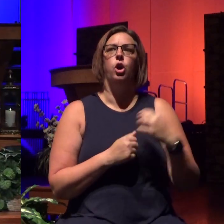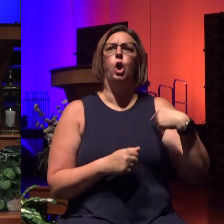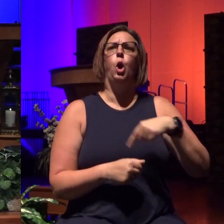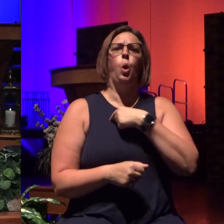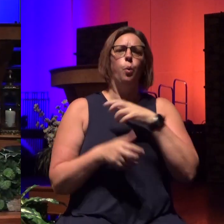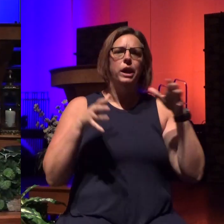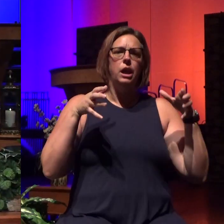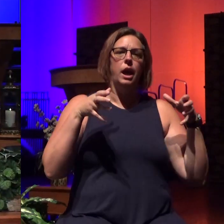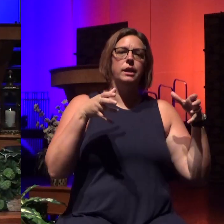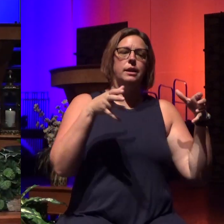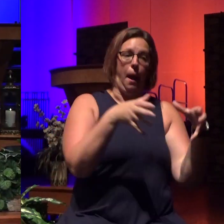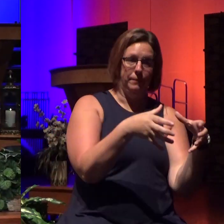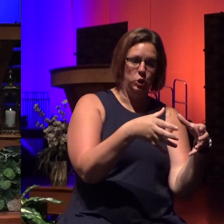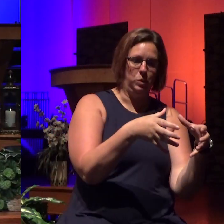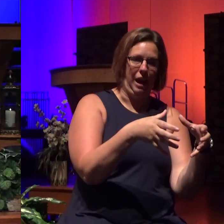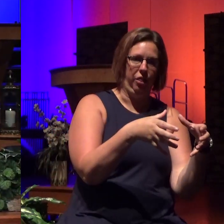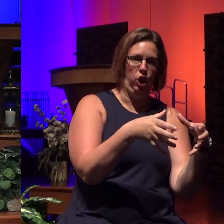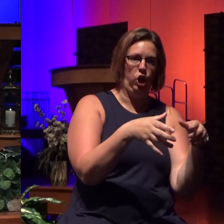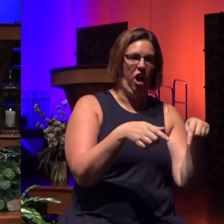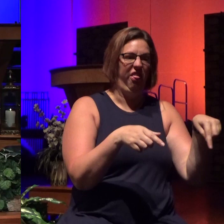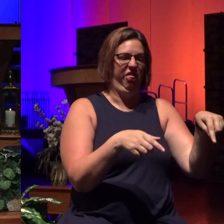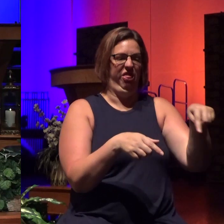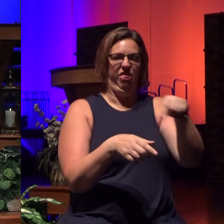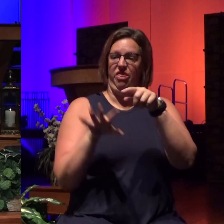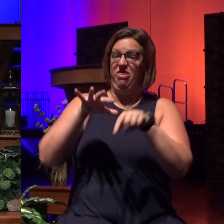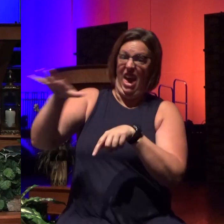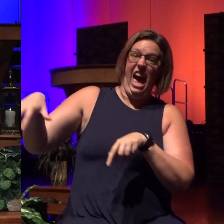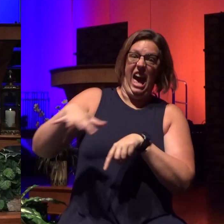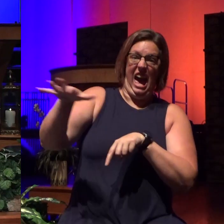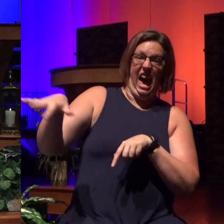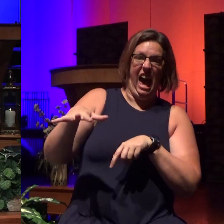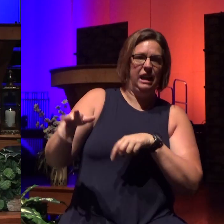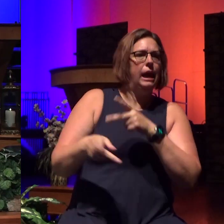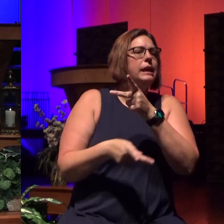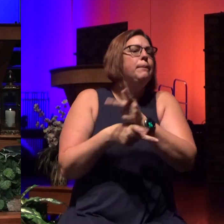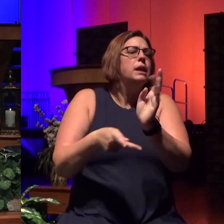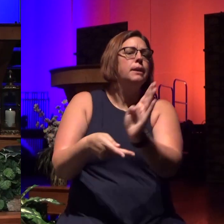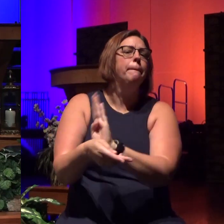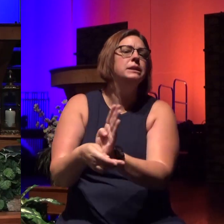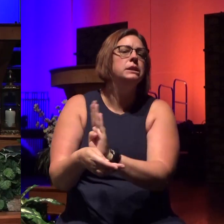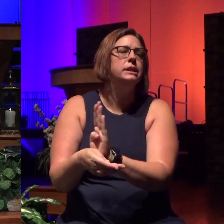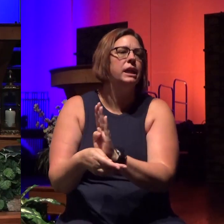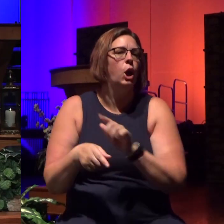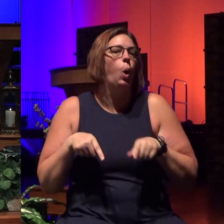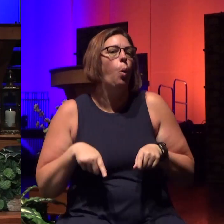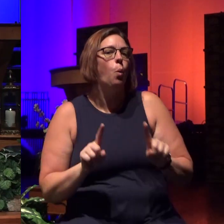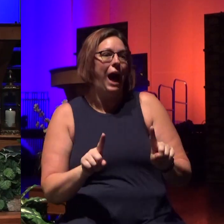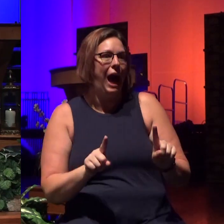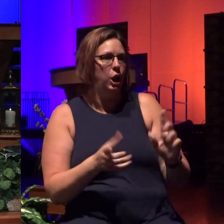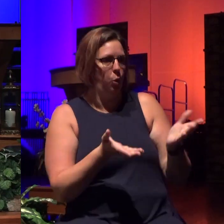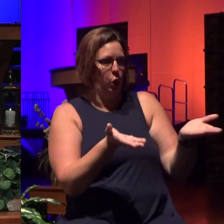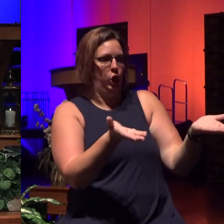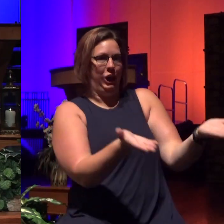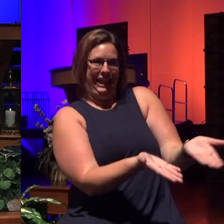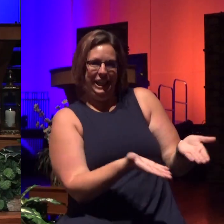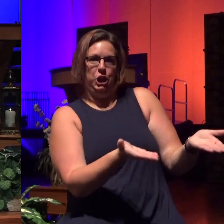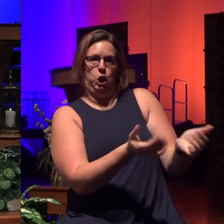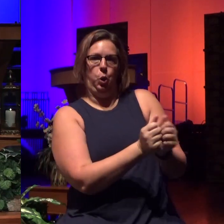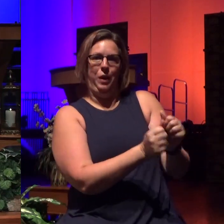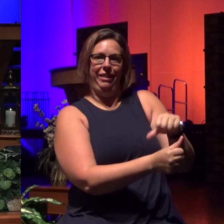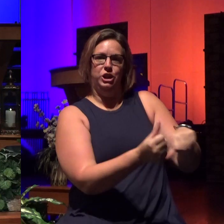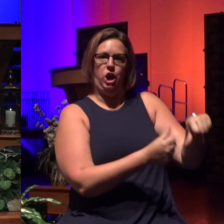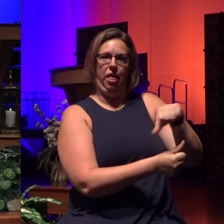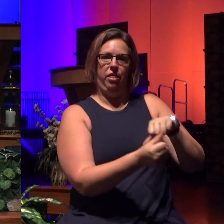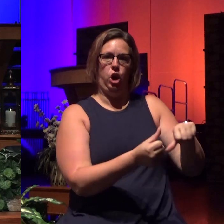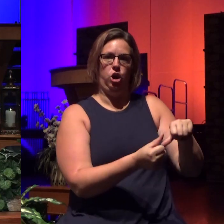this all keeps us busy while we love each other, while we be present to each other. This all keeps us busy and in